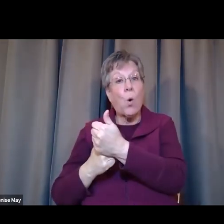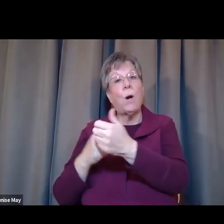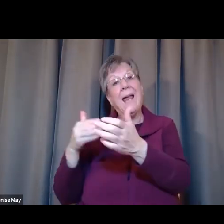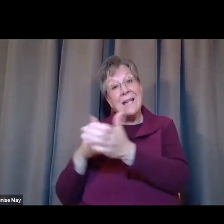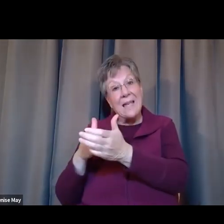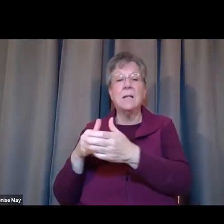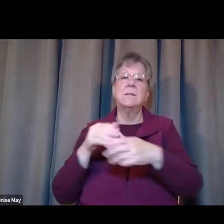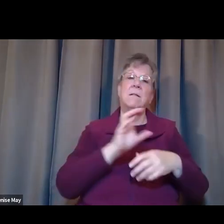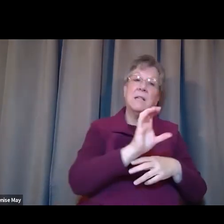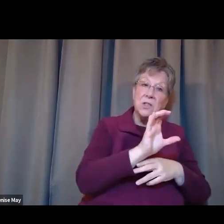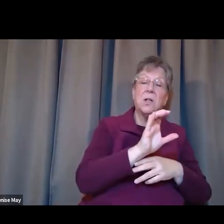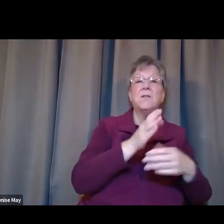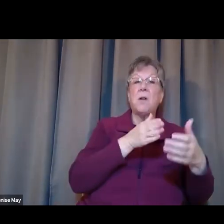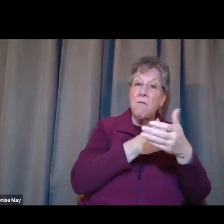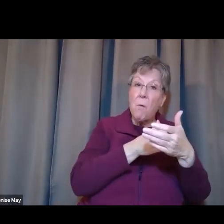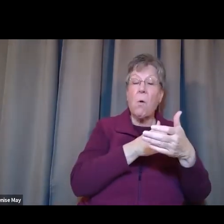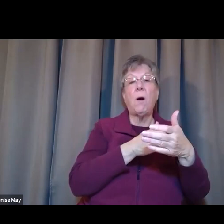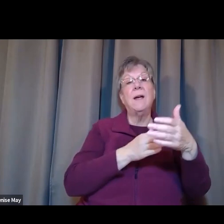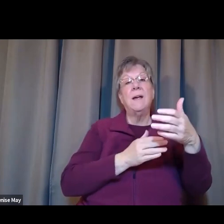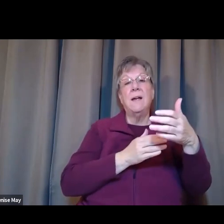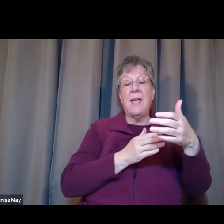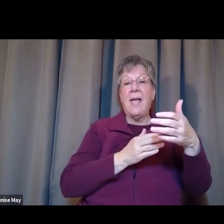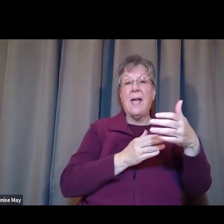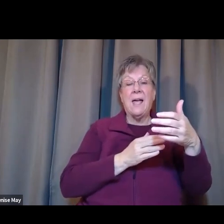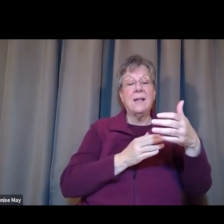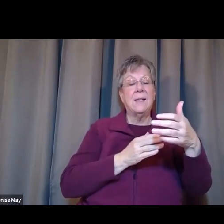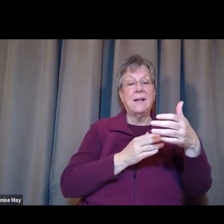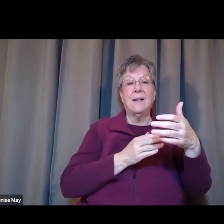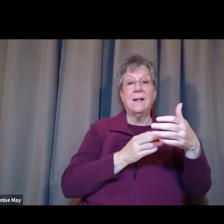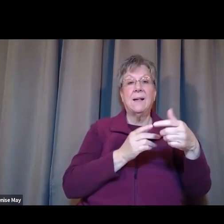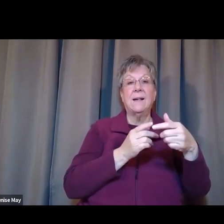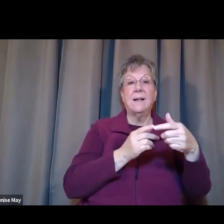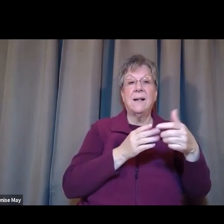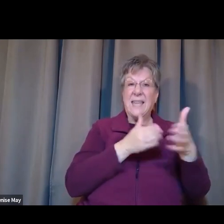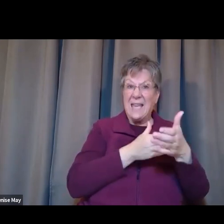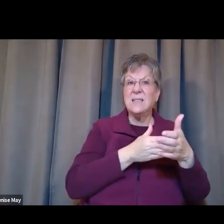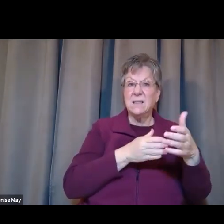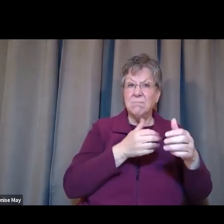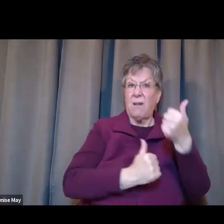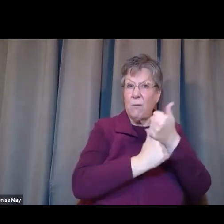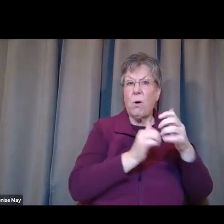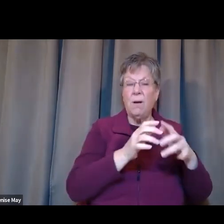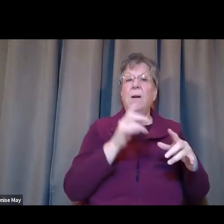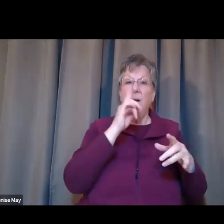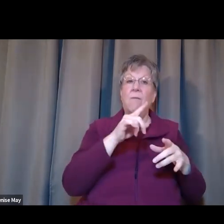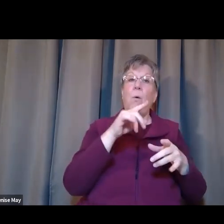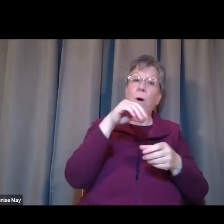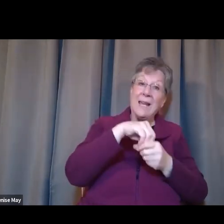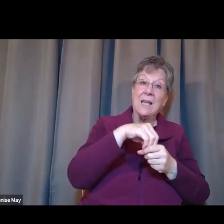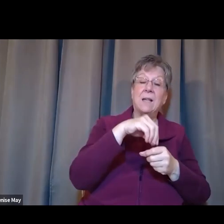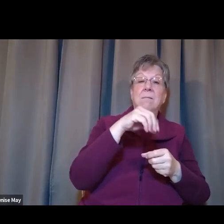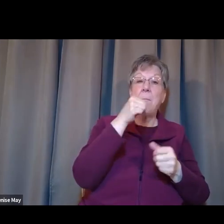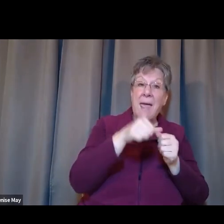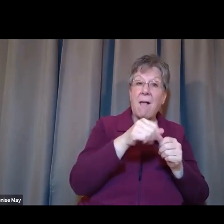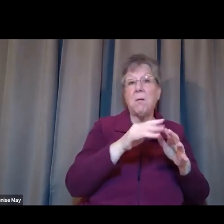arguments for or against pre-election day voting. So voting by mail or early in-person voting. Before I was a professor,